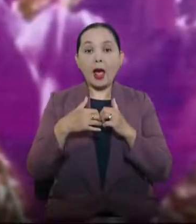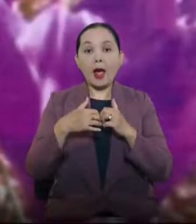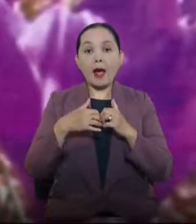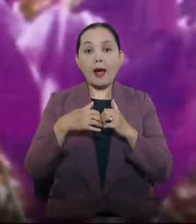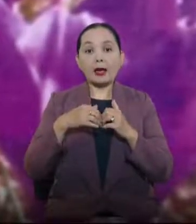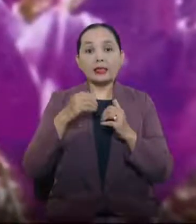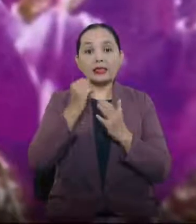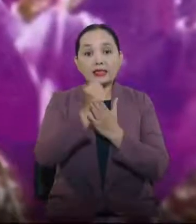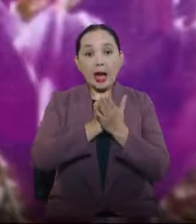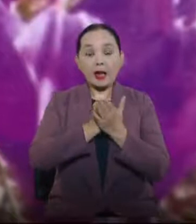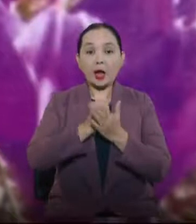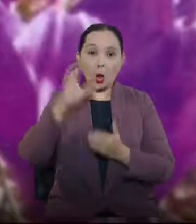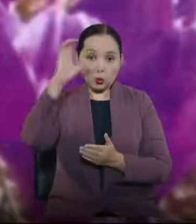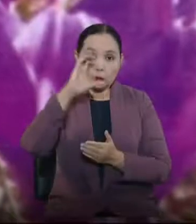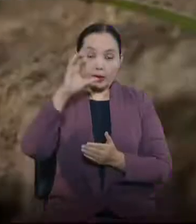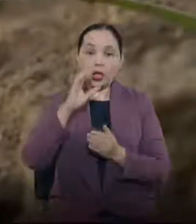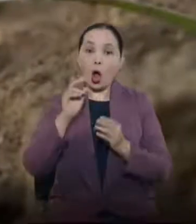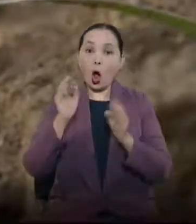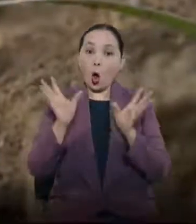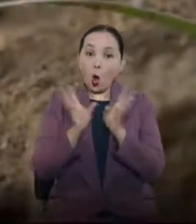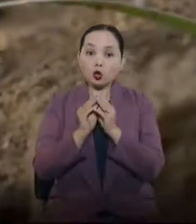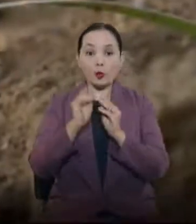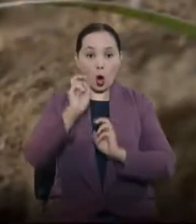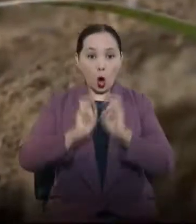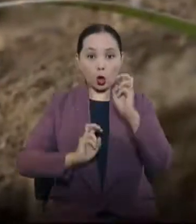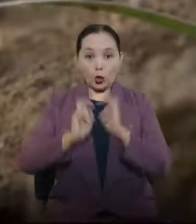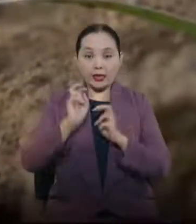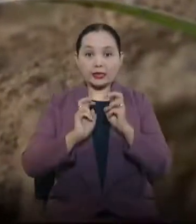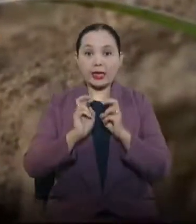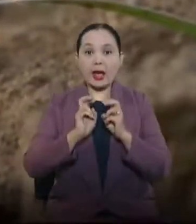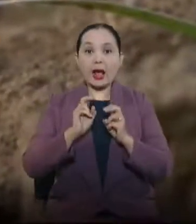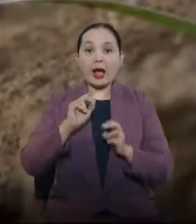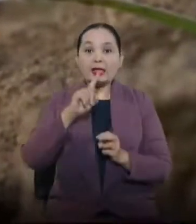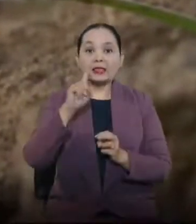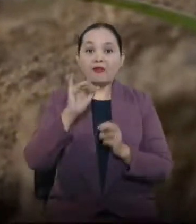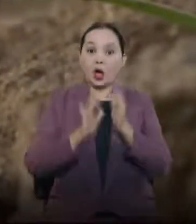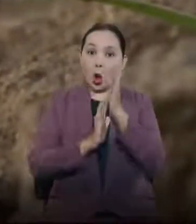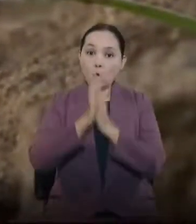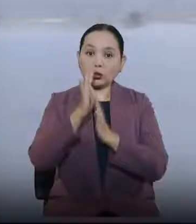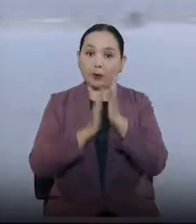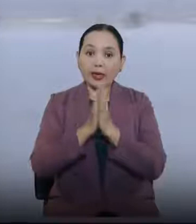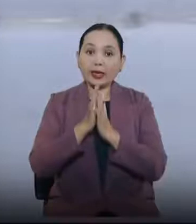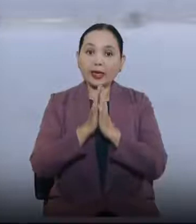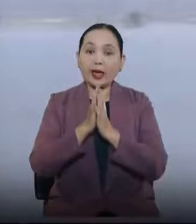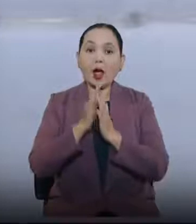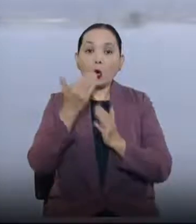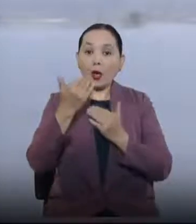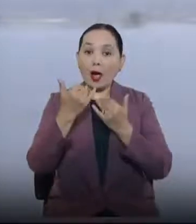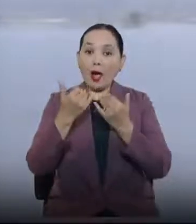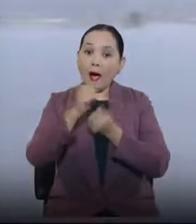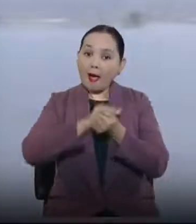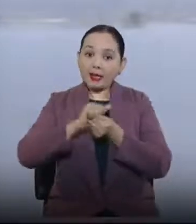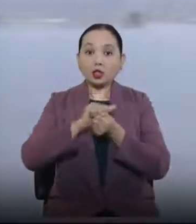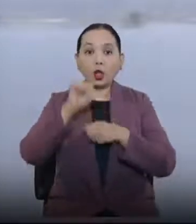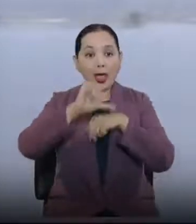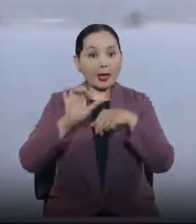Opera Zafarona O'zbekiston Italiya qo'shma korxonasi Zafarona o'simligini yetishtirish, uni qayta ishlash va eksportini